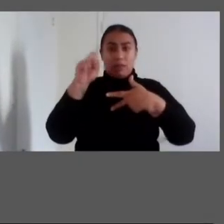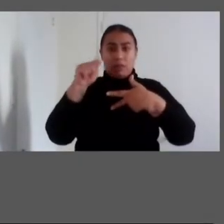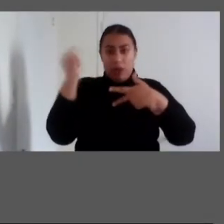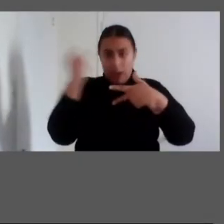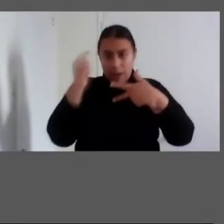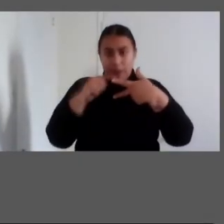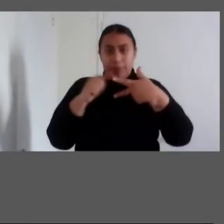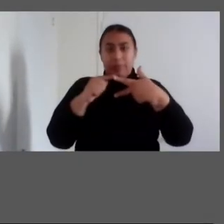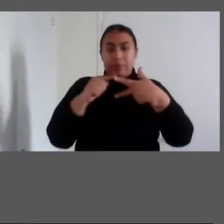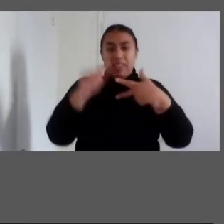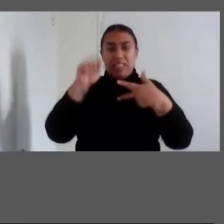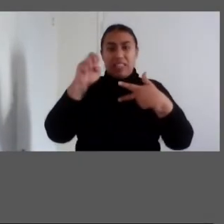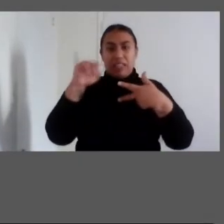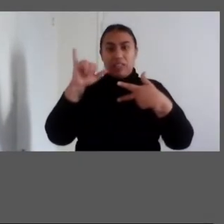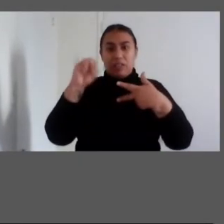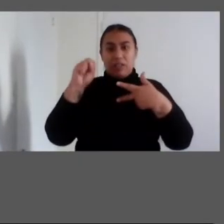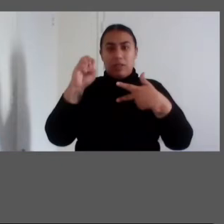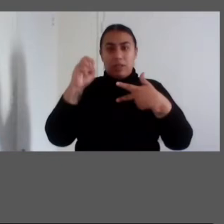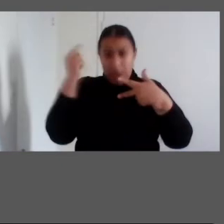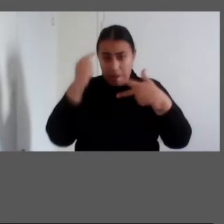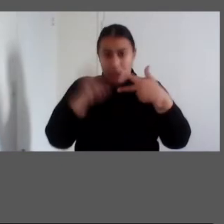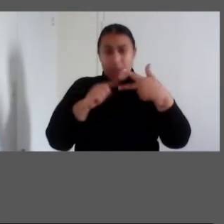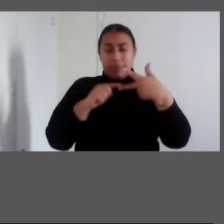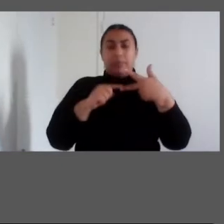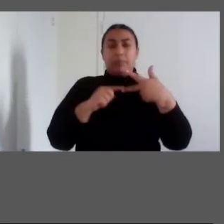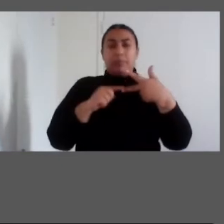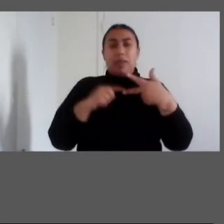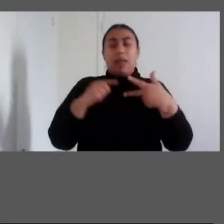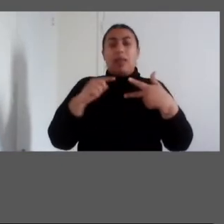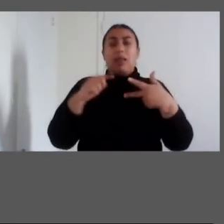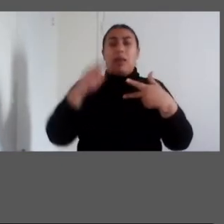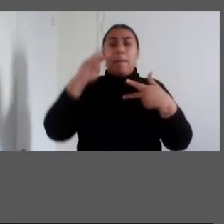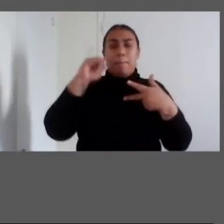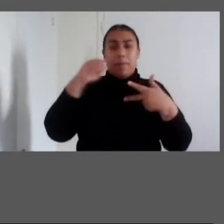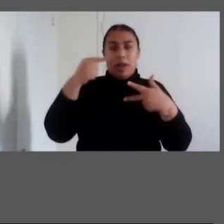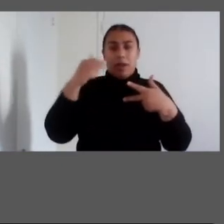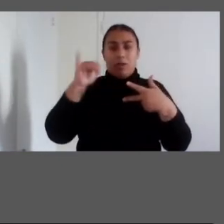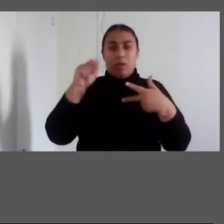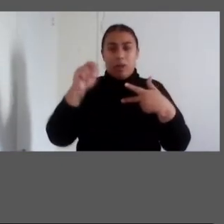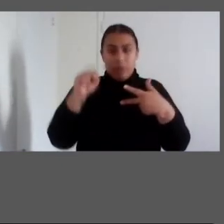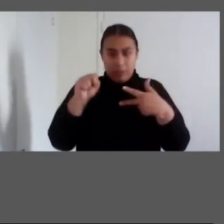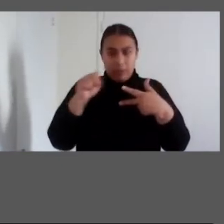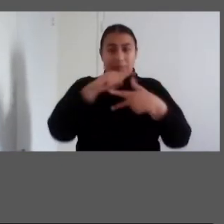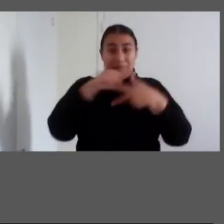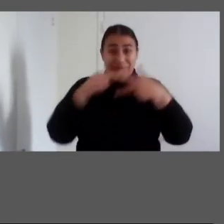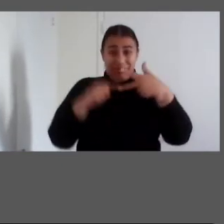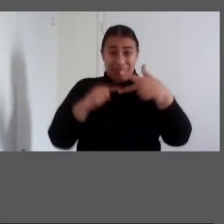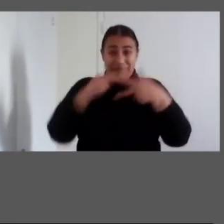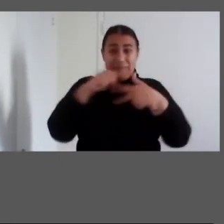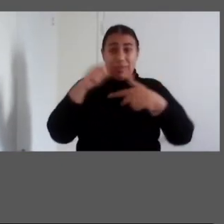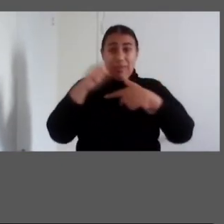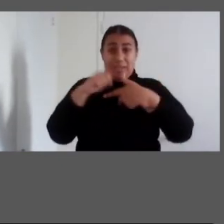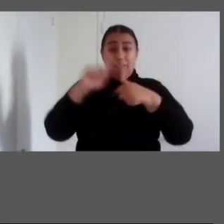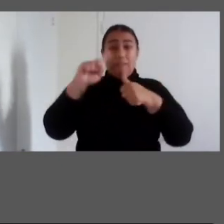We're going to cover three different types: the cluster headache, the tension headache, and then the infamous migraines. First, let's start with